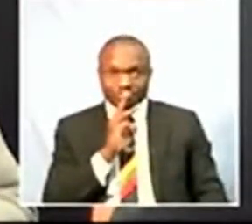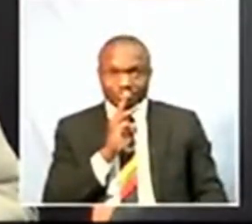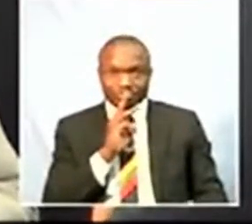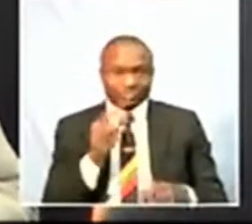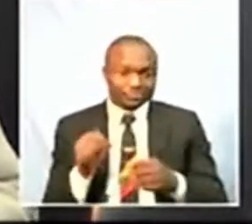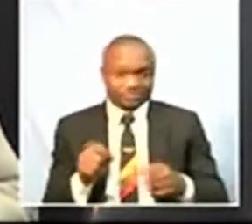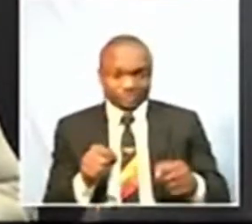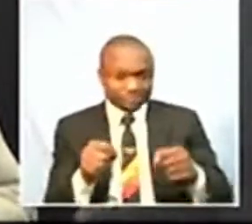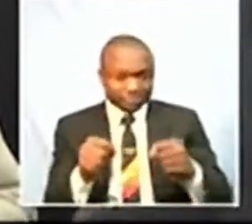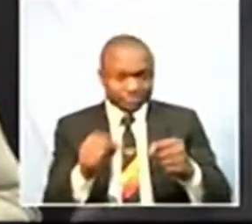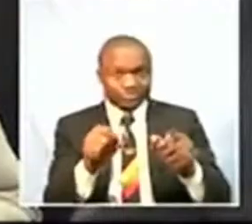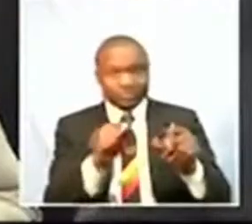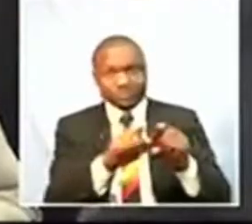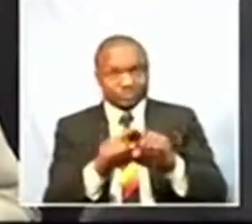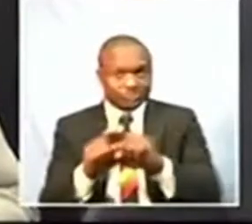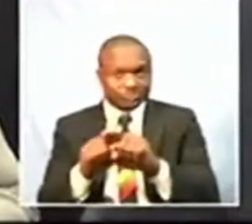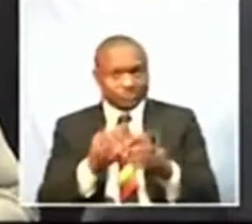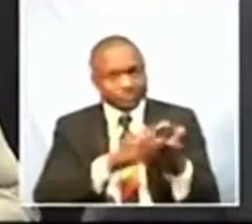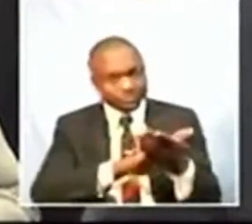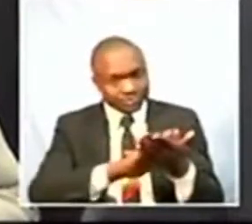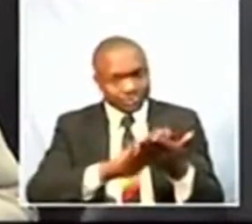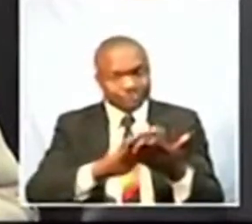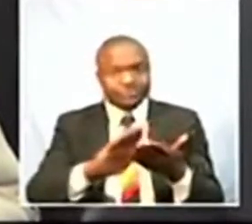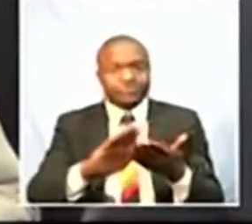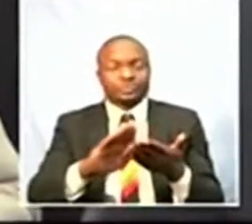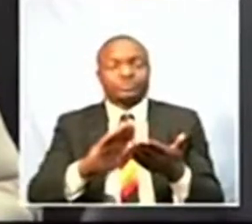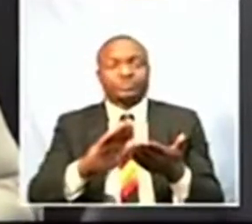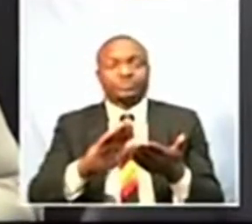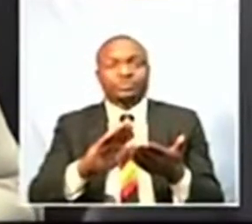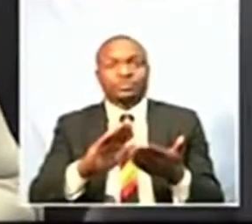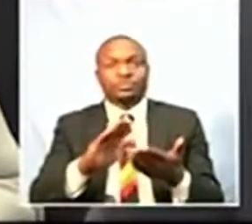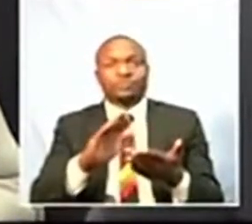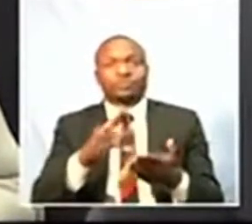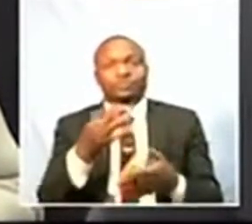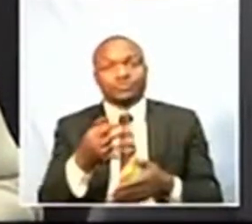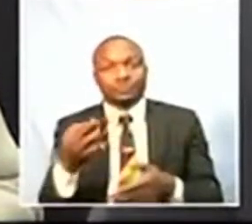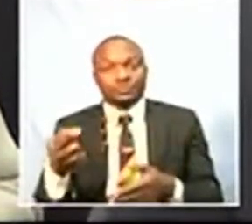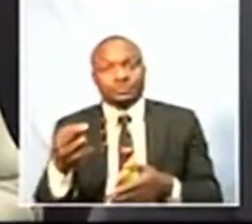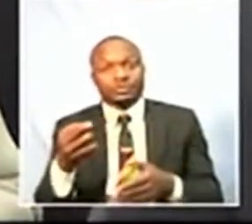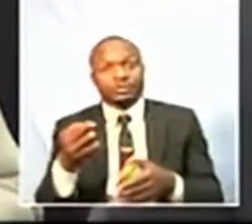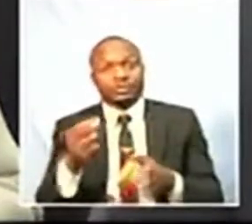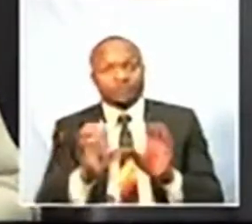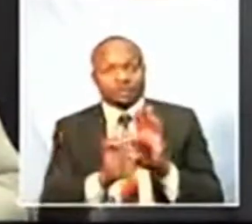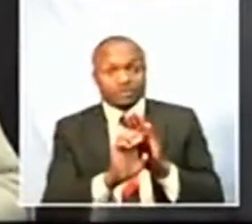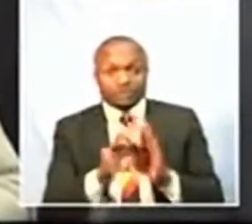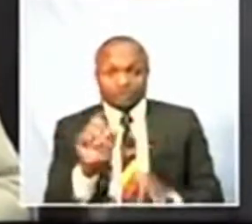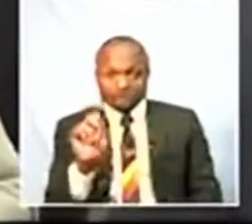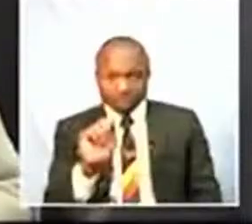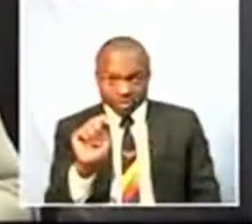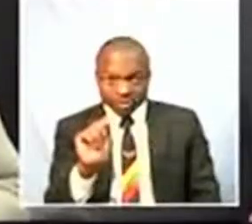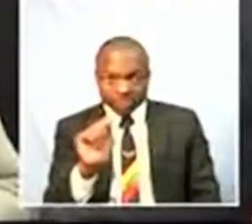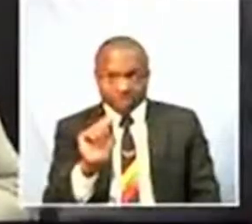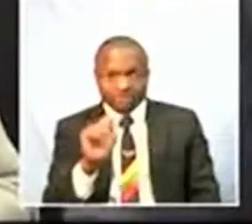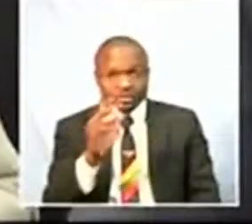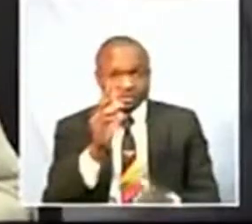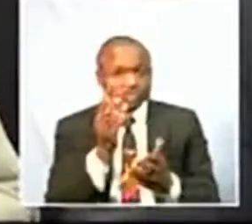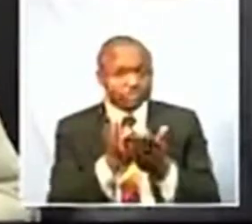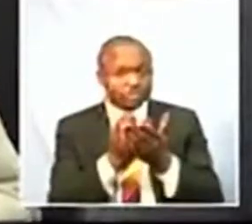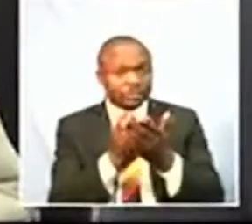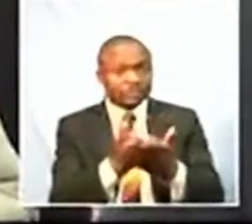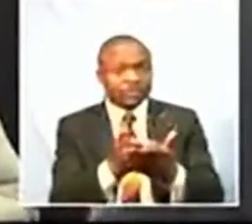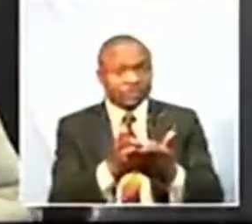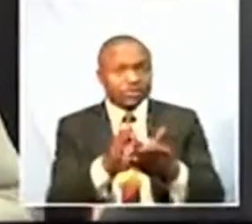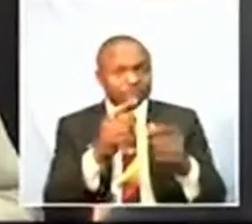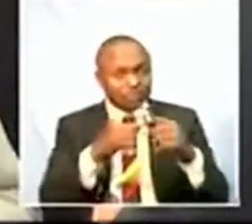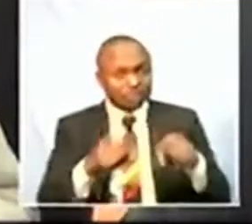sanitary facilities in terms of toilets. So the submissions were made in the previous year, but these